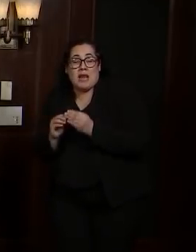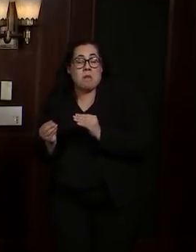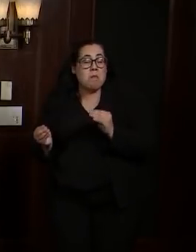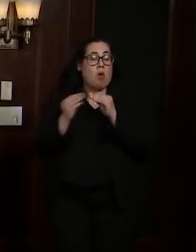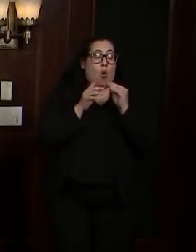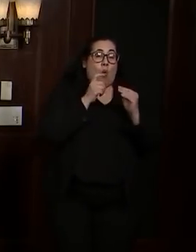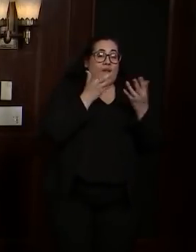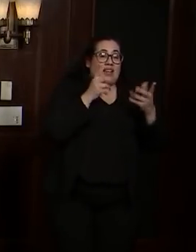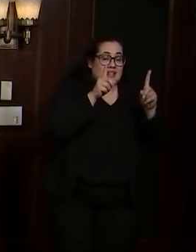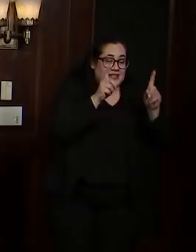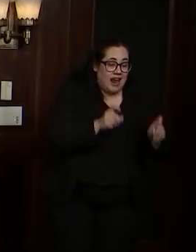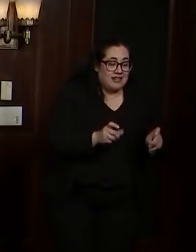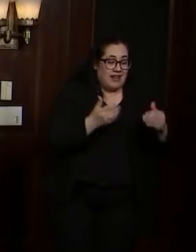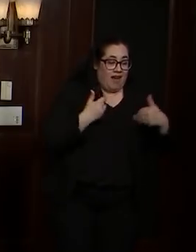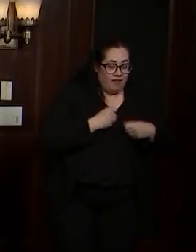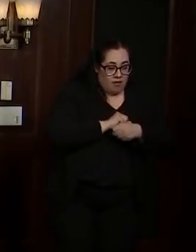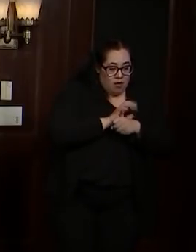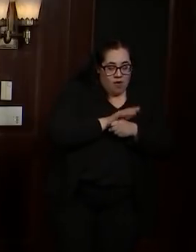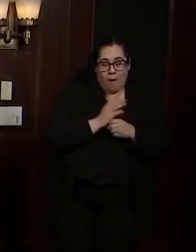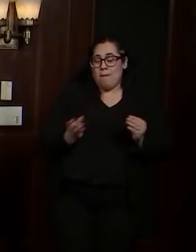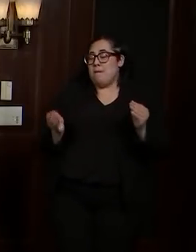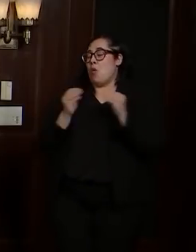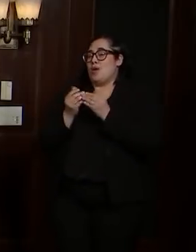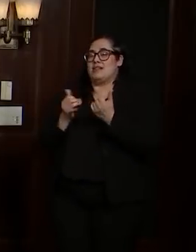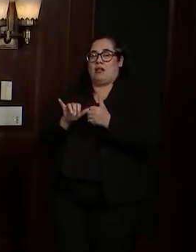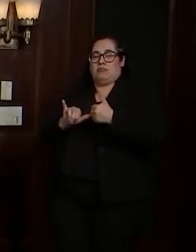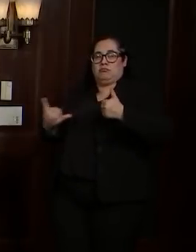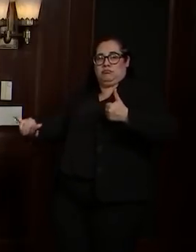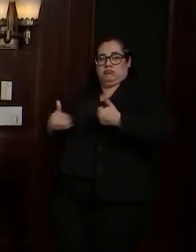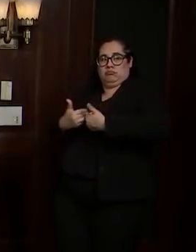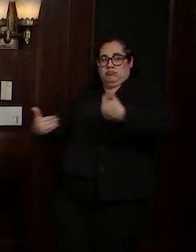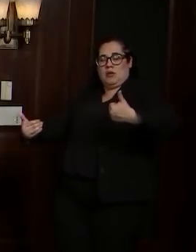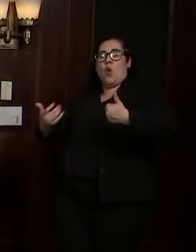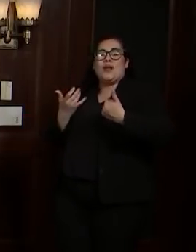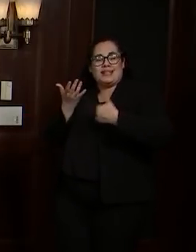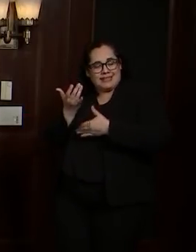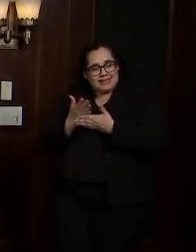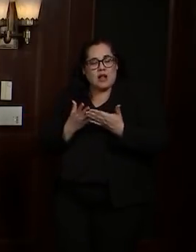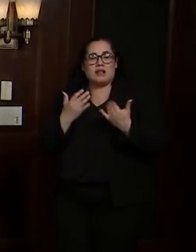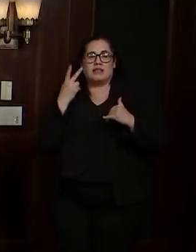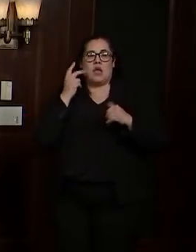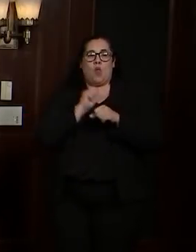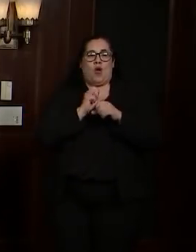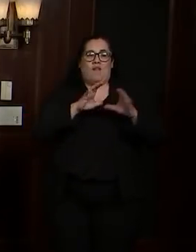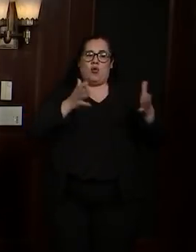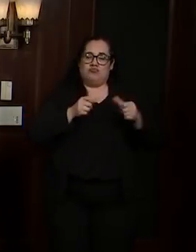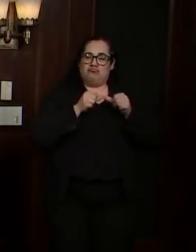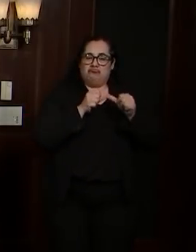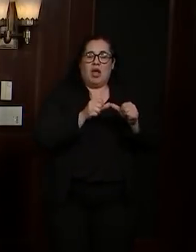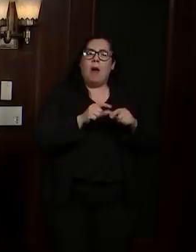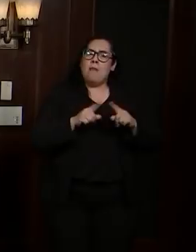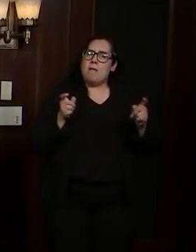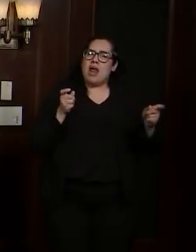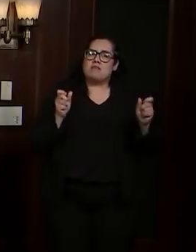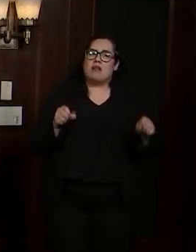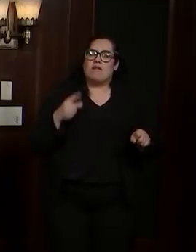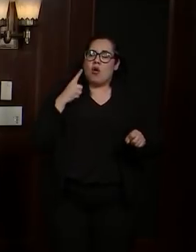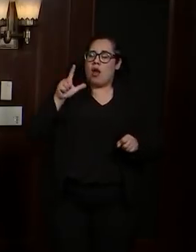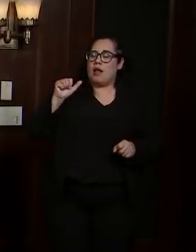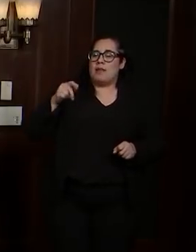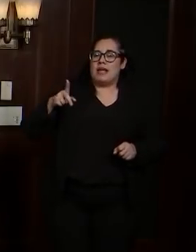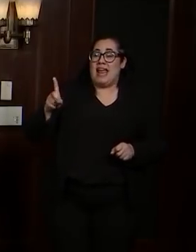that have tested positive, we do see some workforce, but that's absolutely manageable right now from LAPD, and for